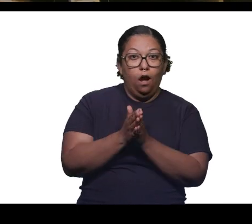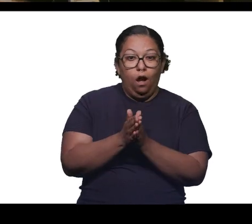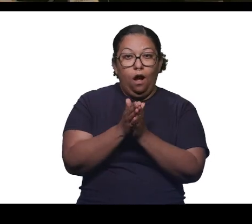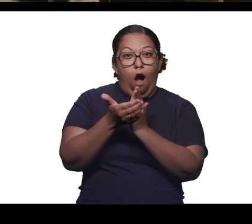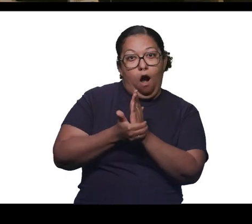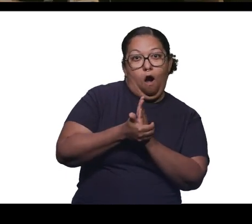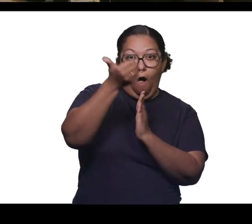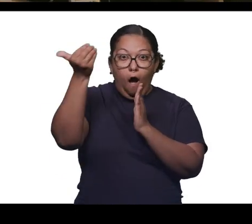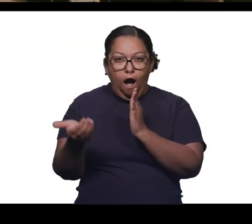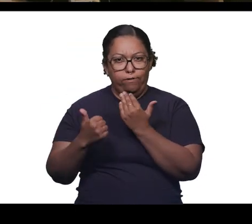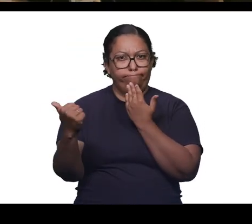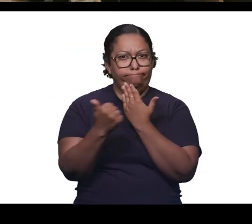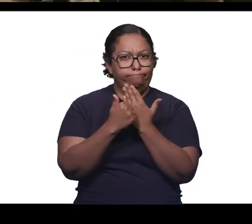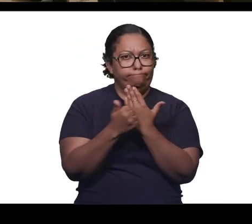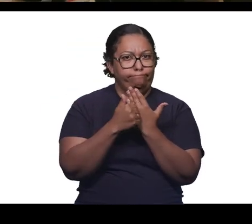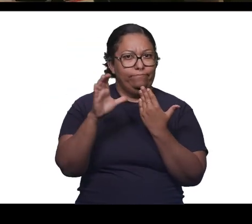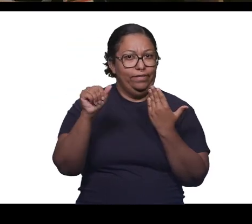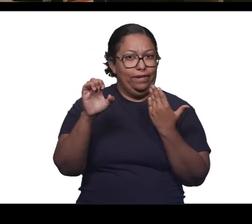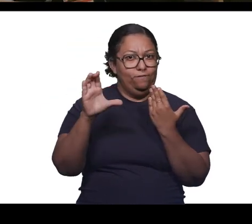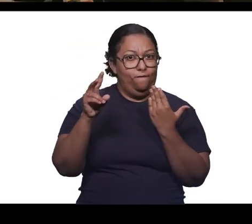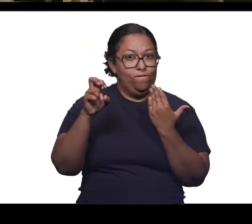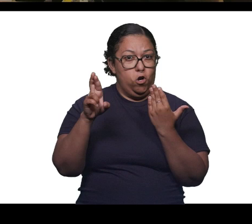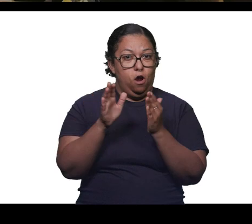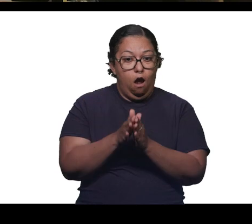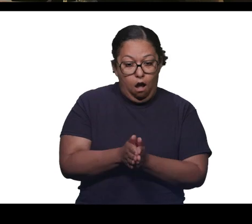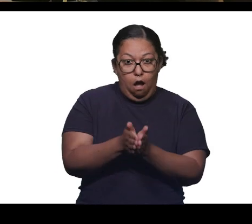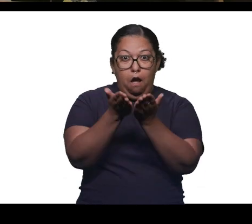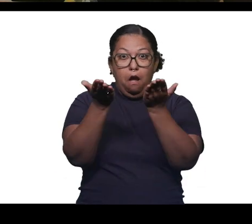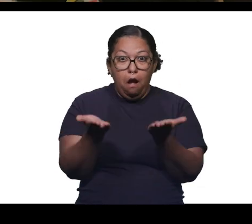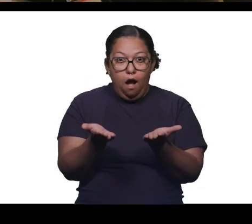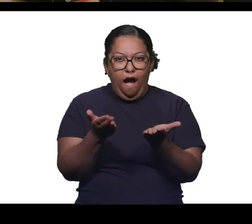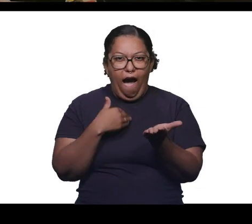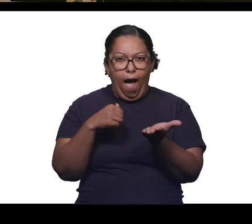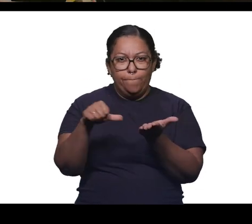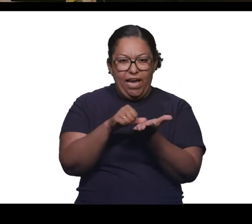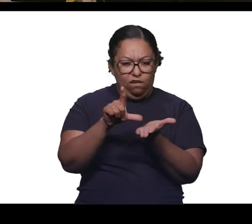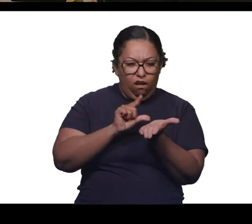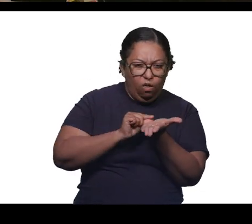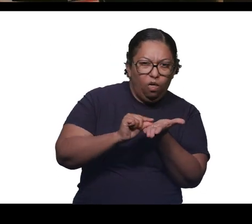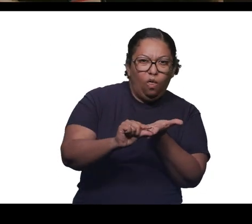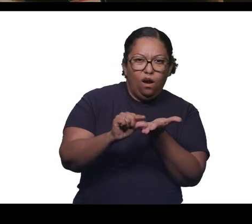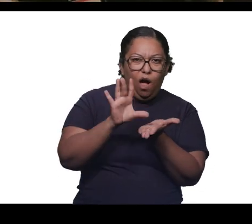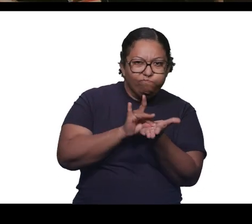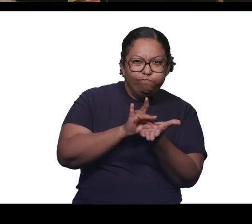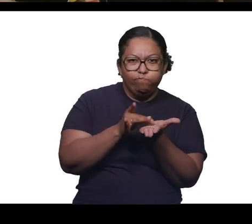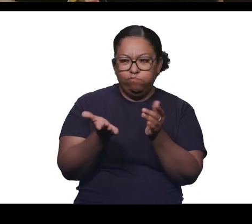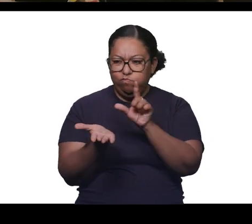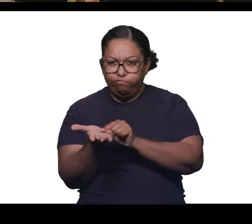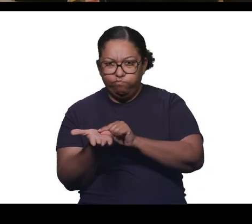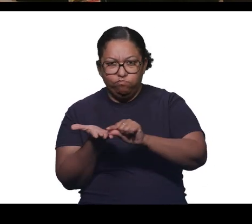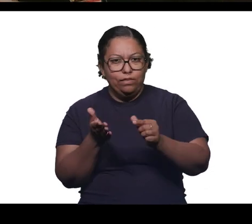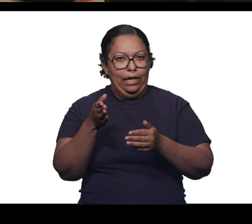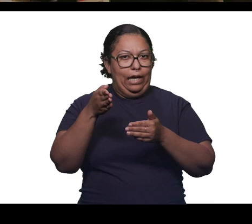When we open the book, we have pages that are glued right inside. Those are called the end papers. We see pictures there. We might see pictures